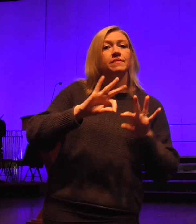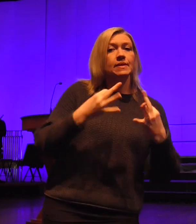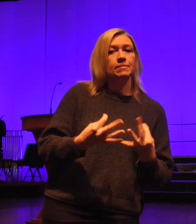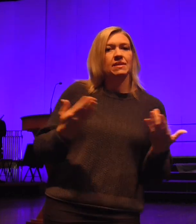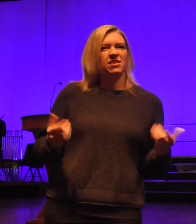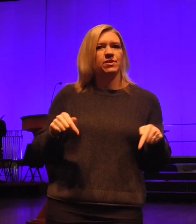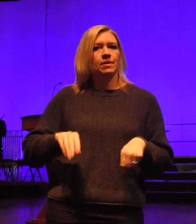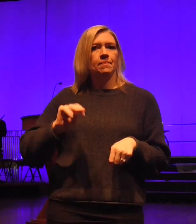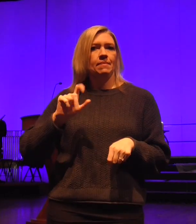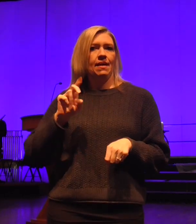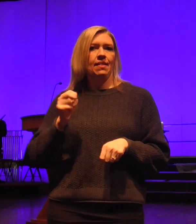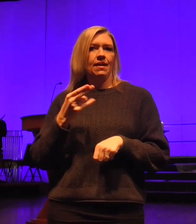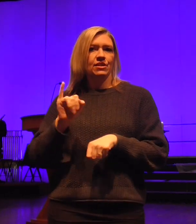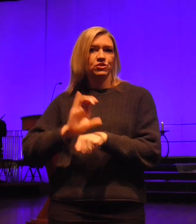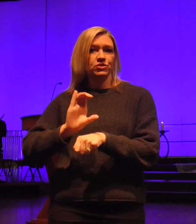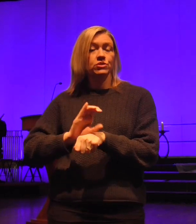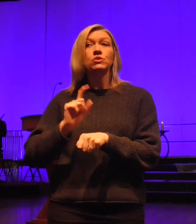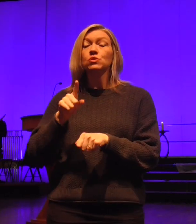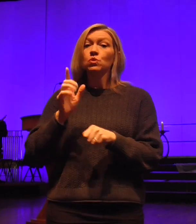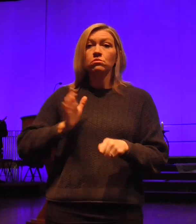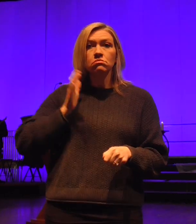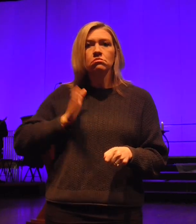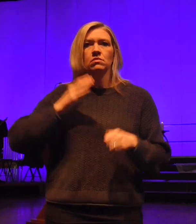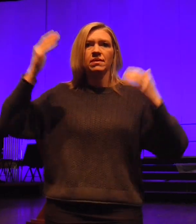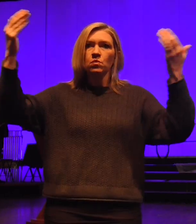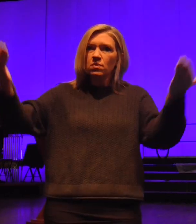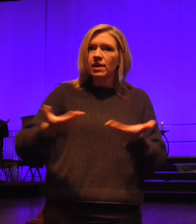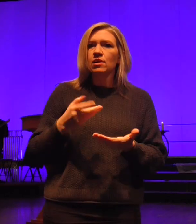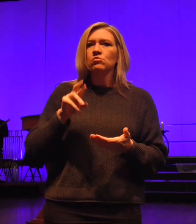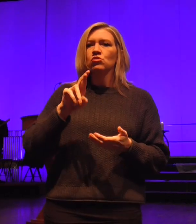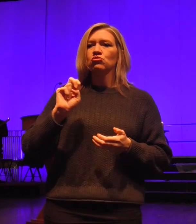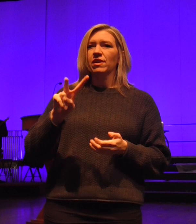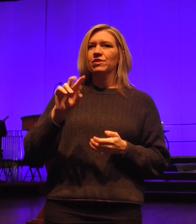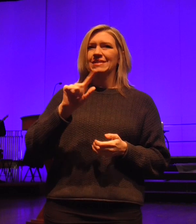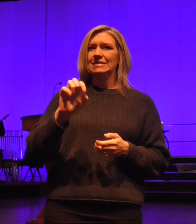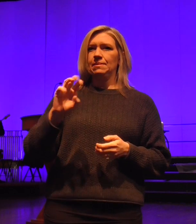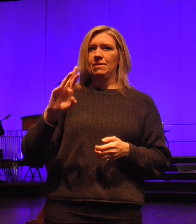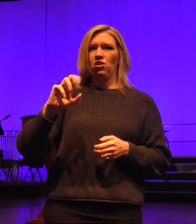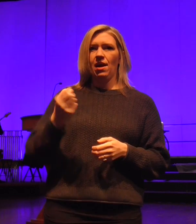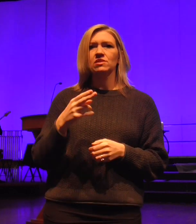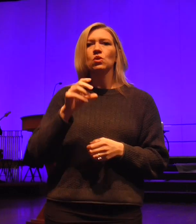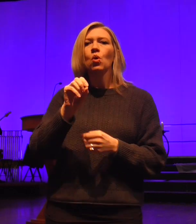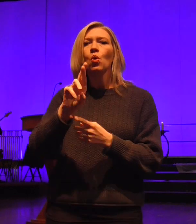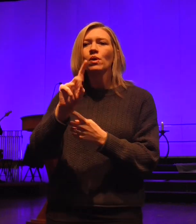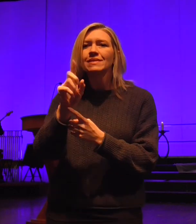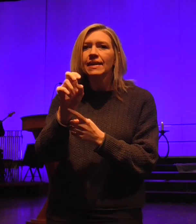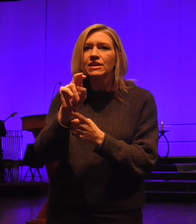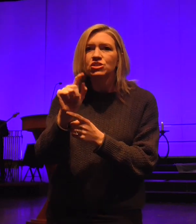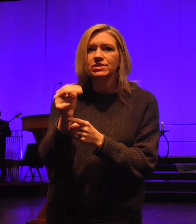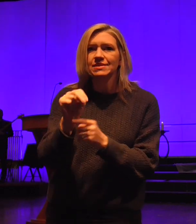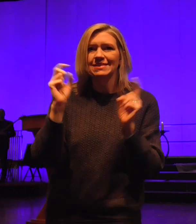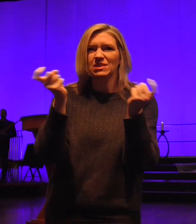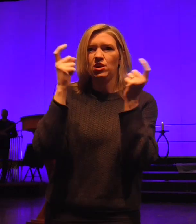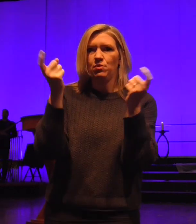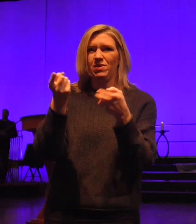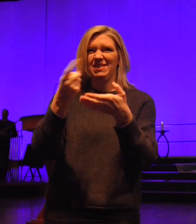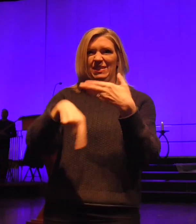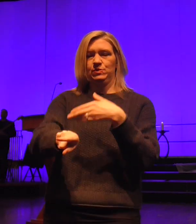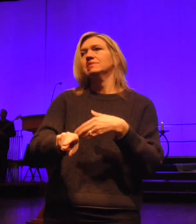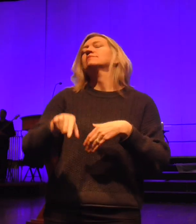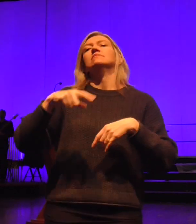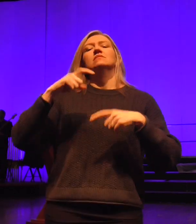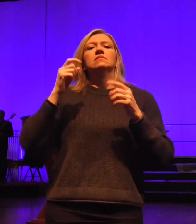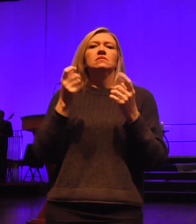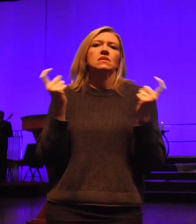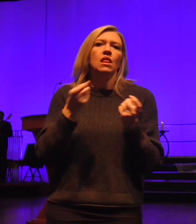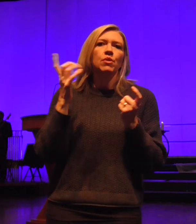Church. You are cordially invited to Reverend Zamira's ordination ceremony next Sunday evening to celebrate this significant milestone in her spiritual